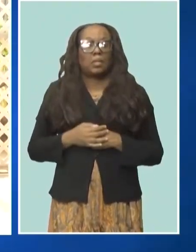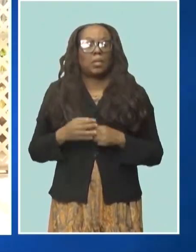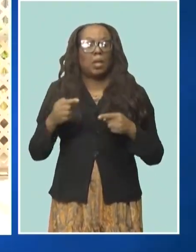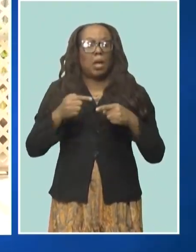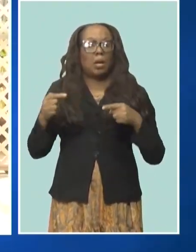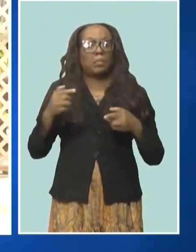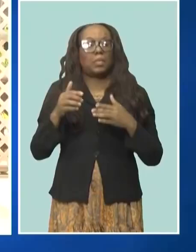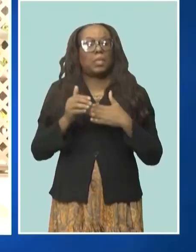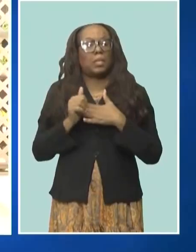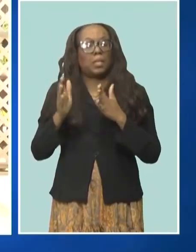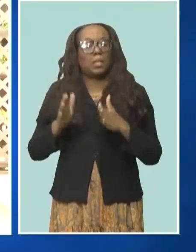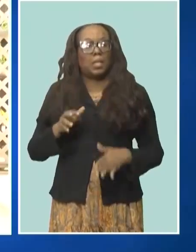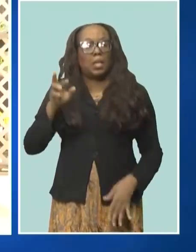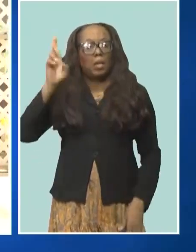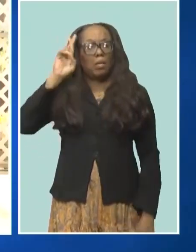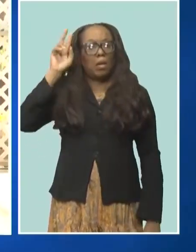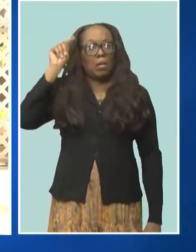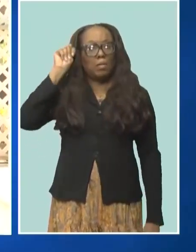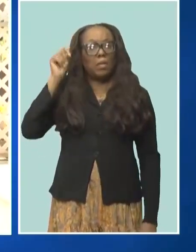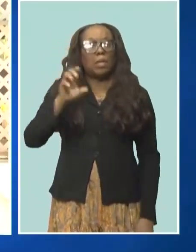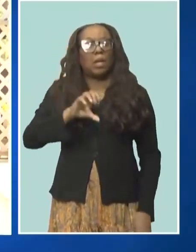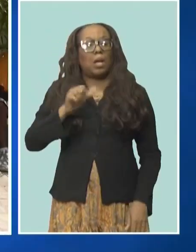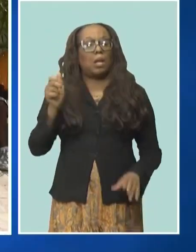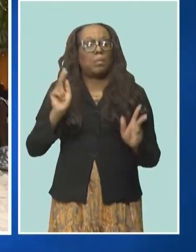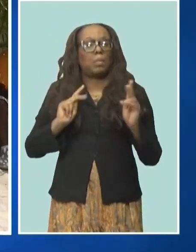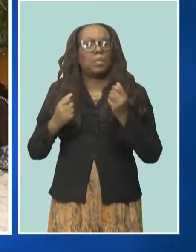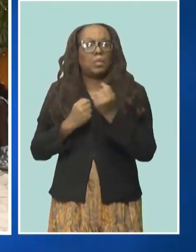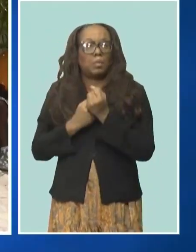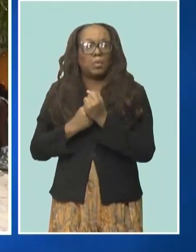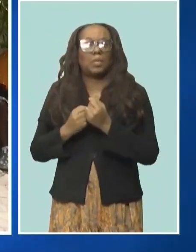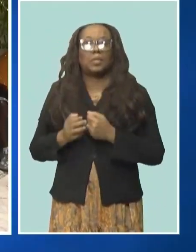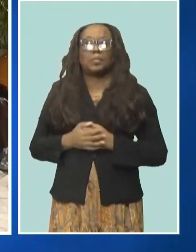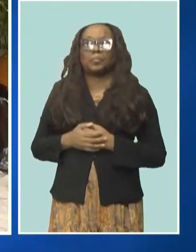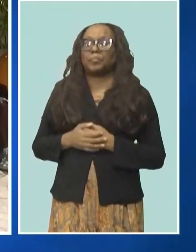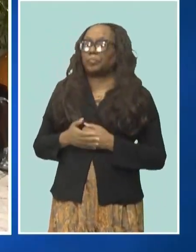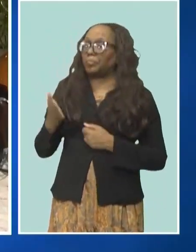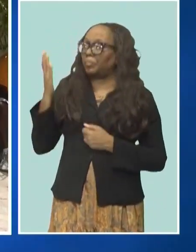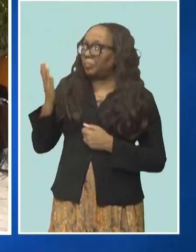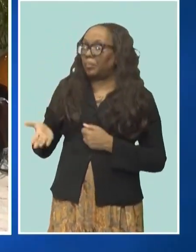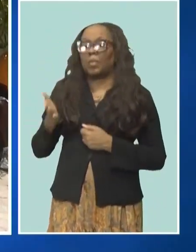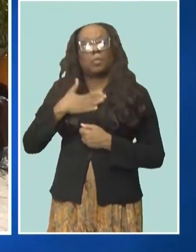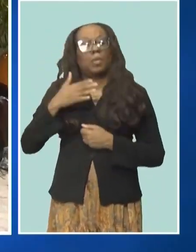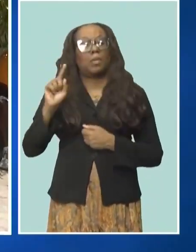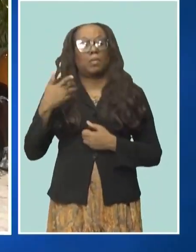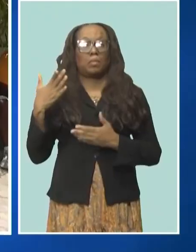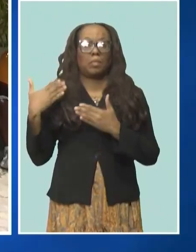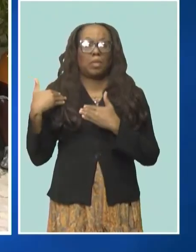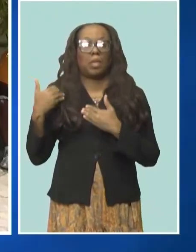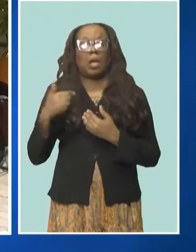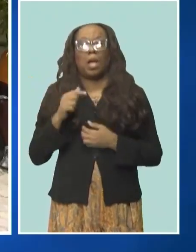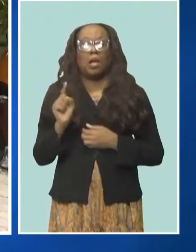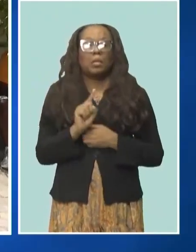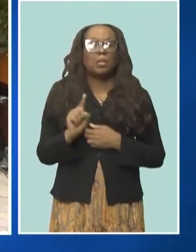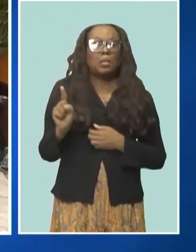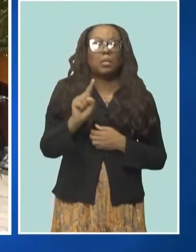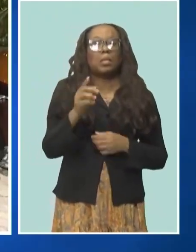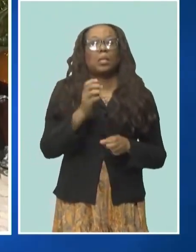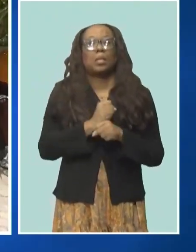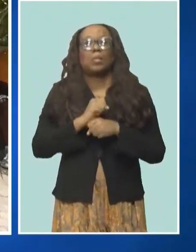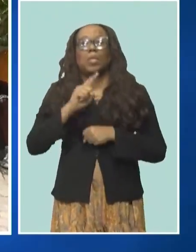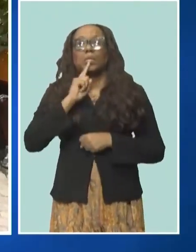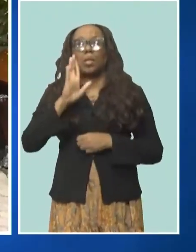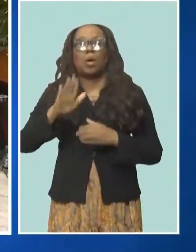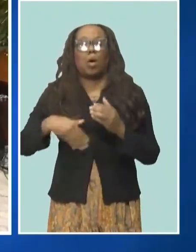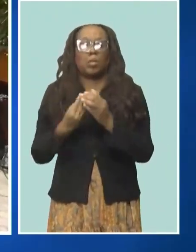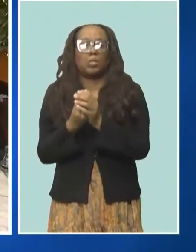leader Ralph Thorne and other party colleagues. My first call of duty is to go through the constituencies and make sure that the debushing is done,